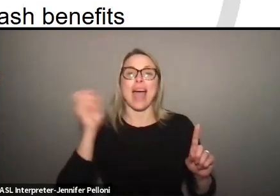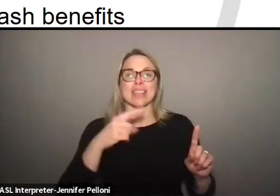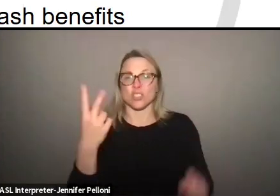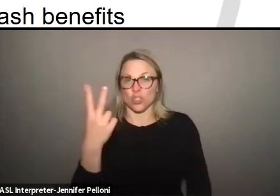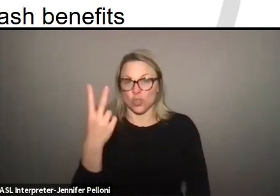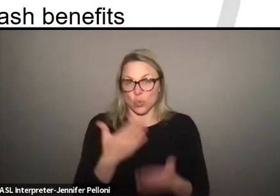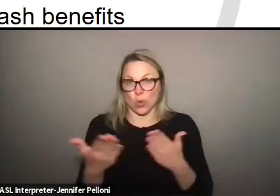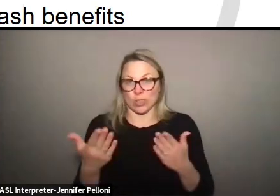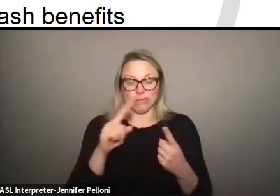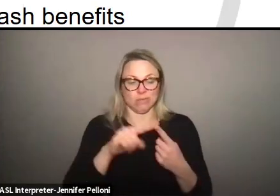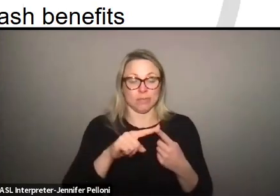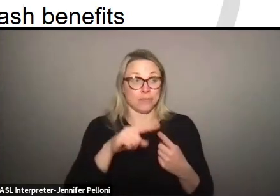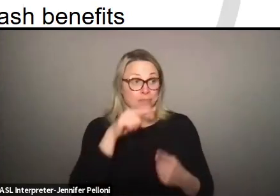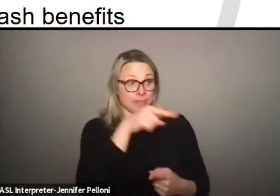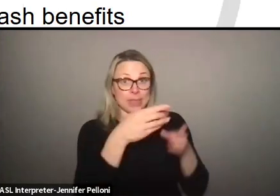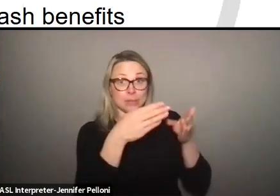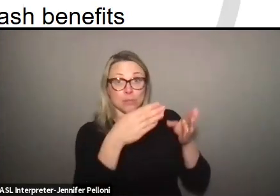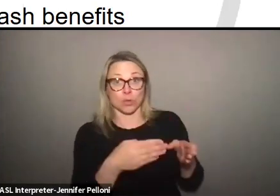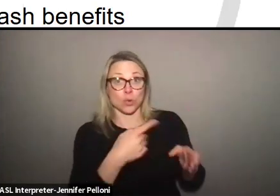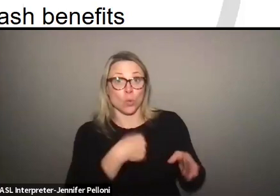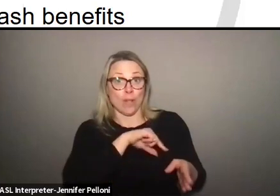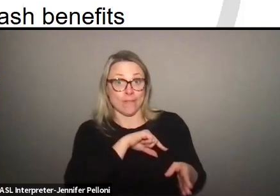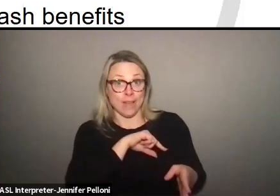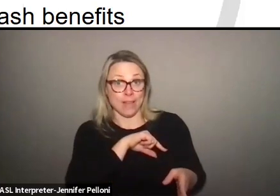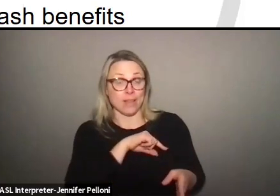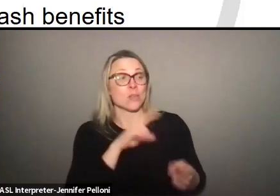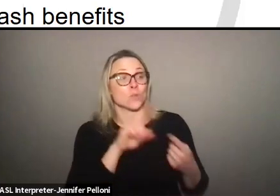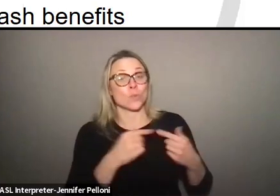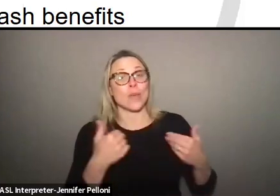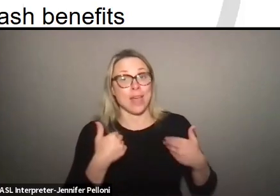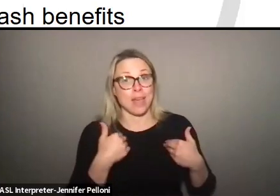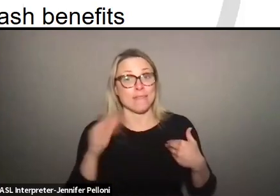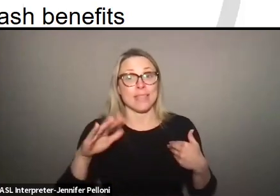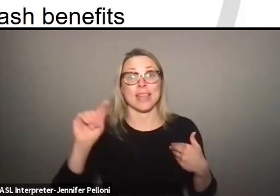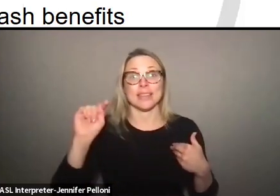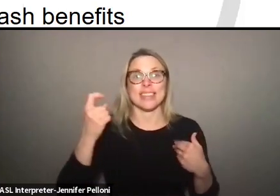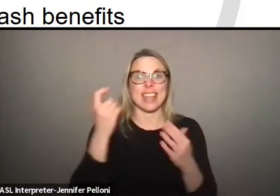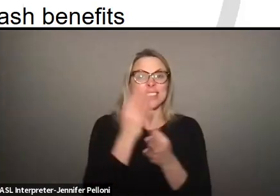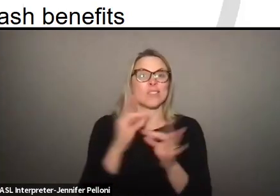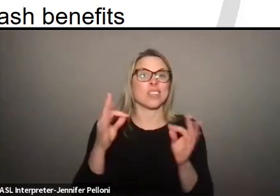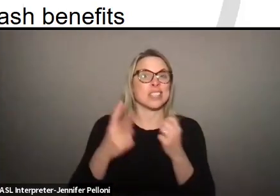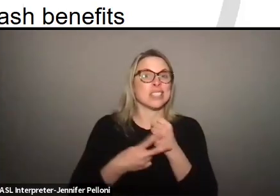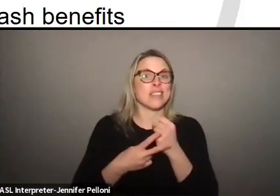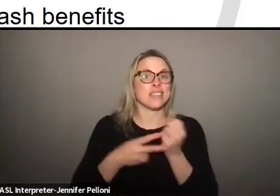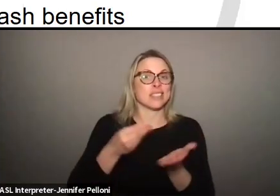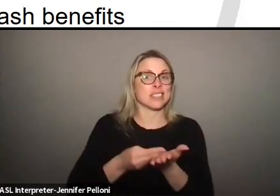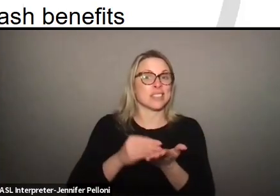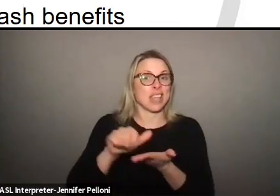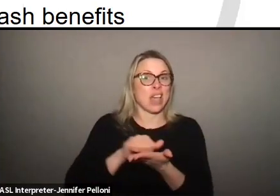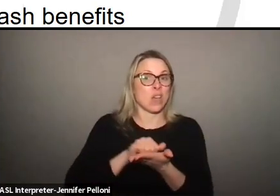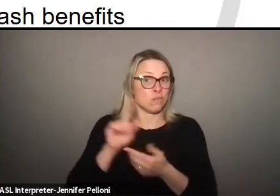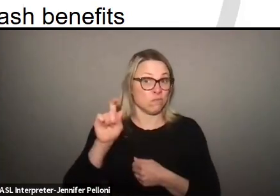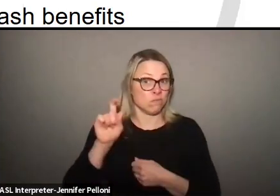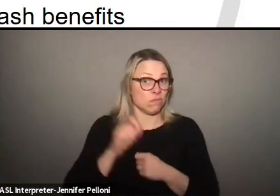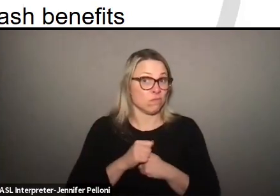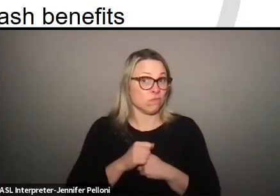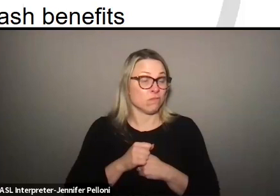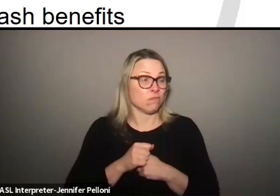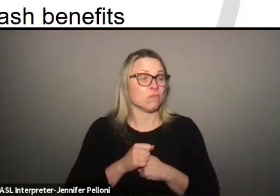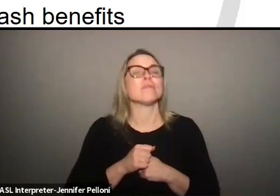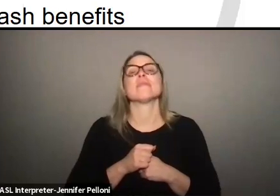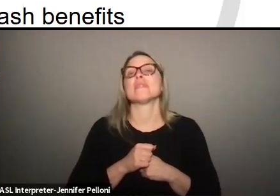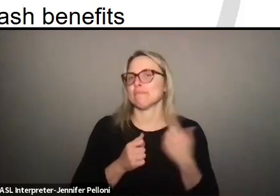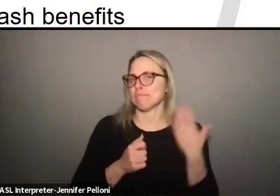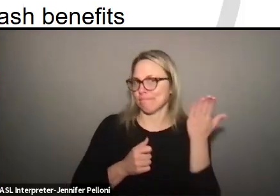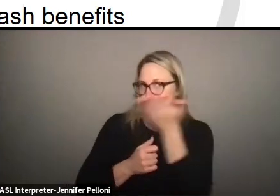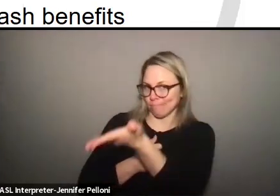Number one, does this person qualify to have this tax-free savings account? And that's where you would